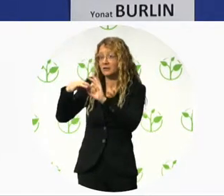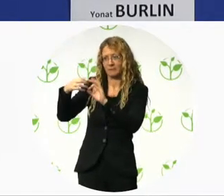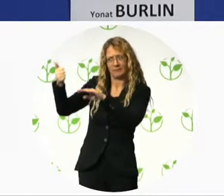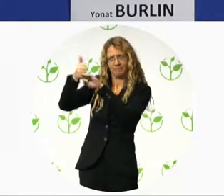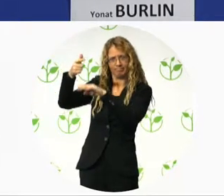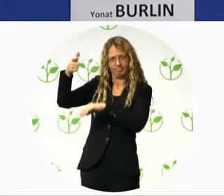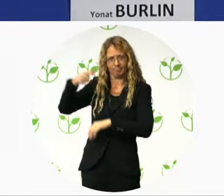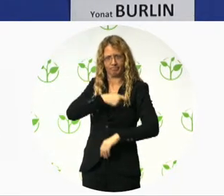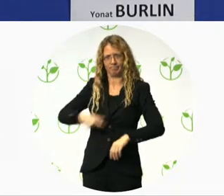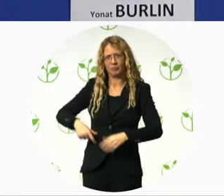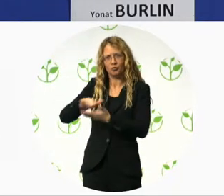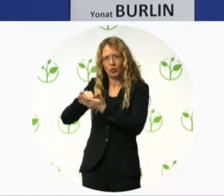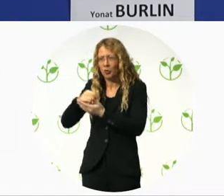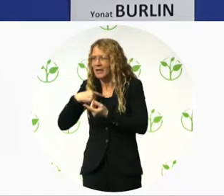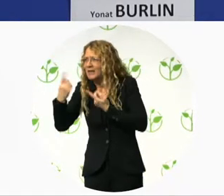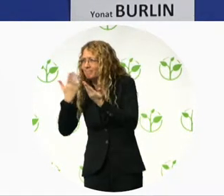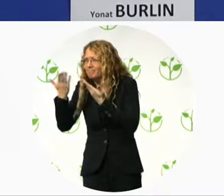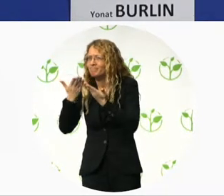offered to as many small theaters as possible.